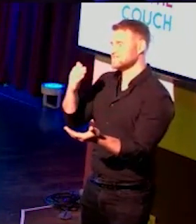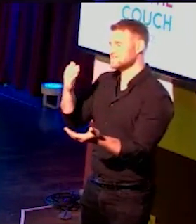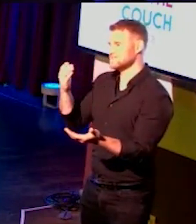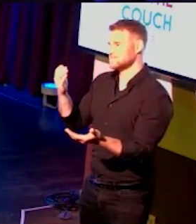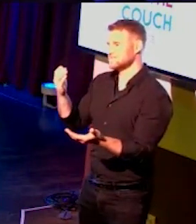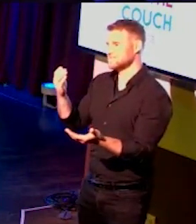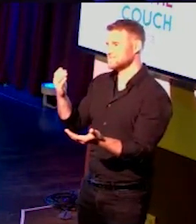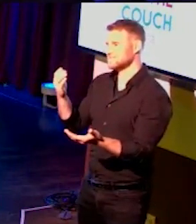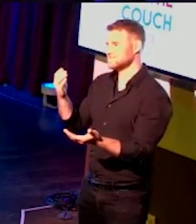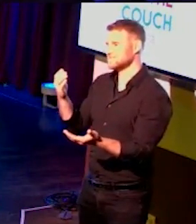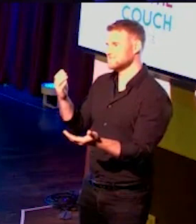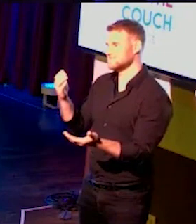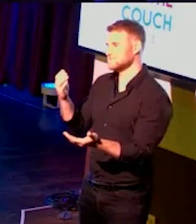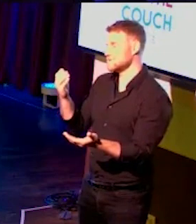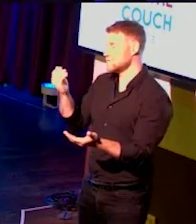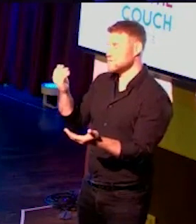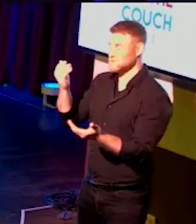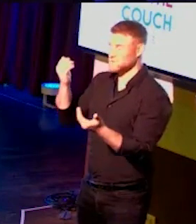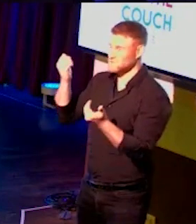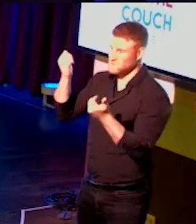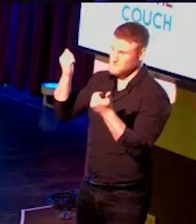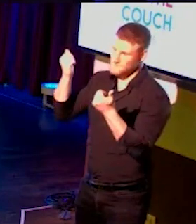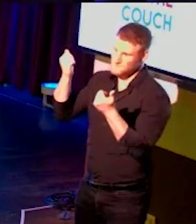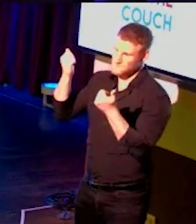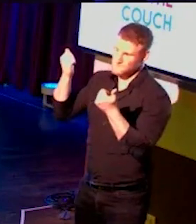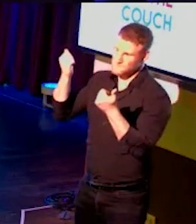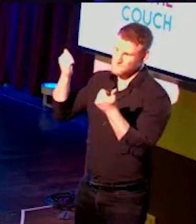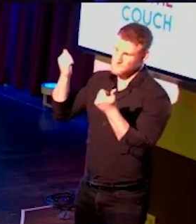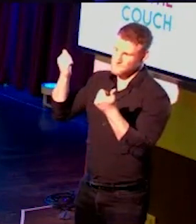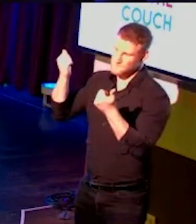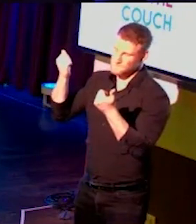Christmas to